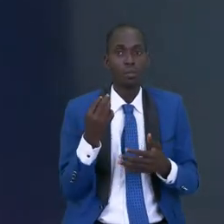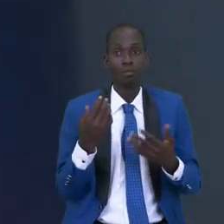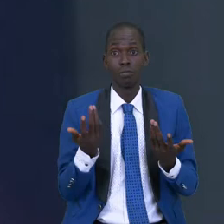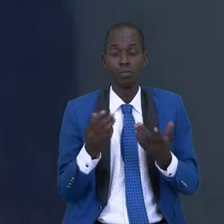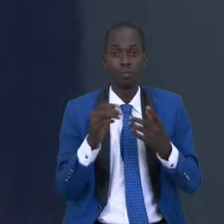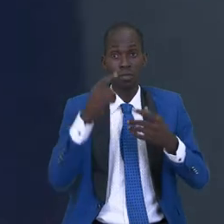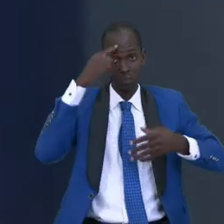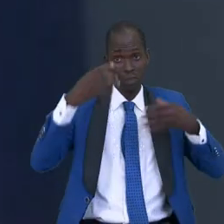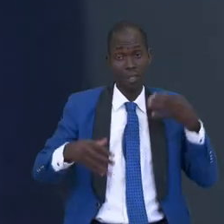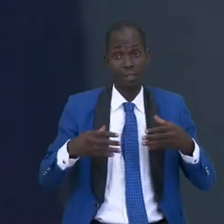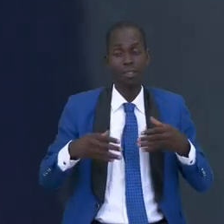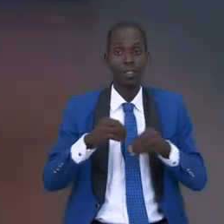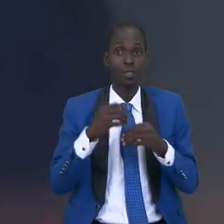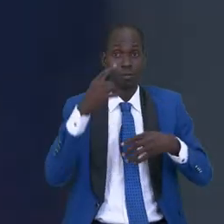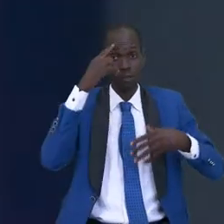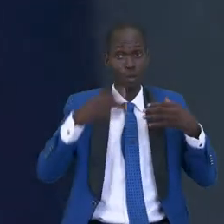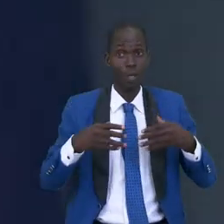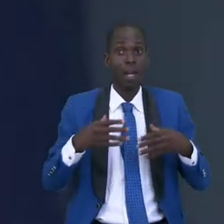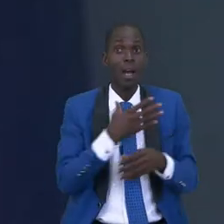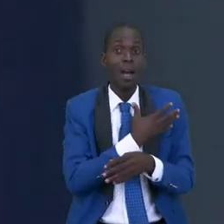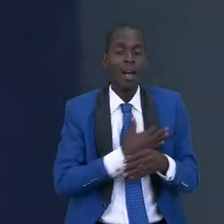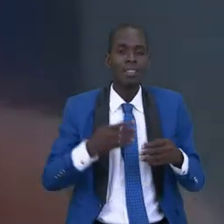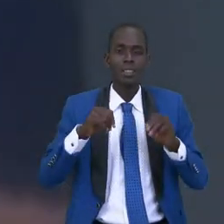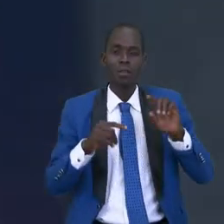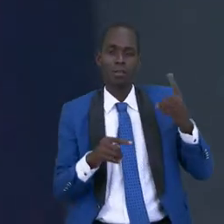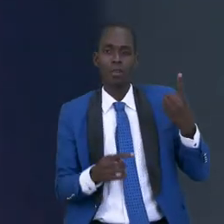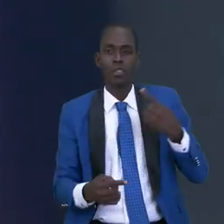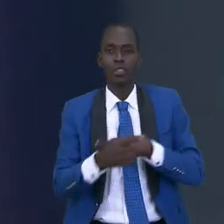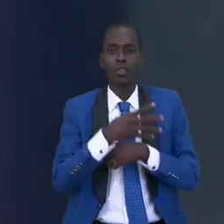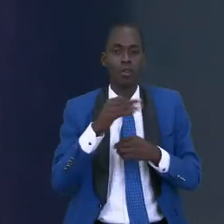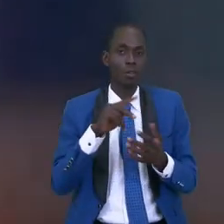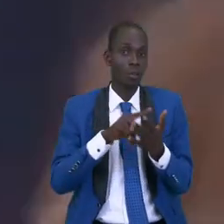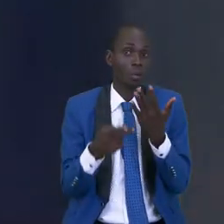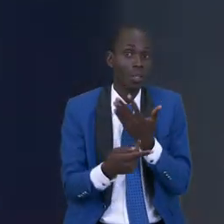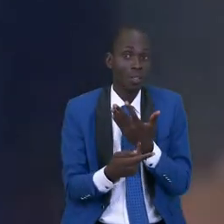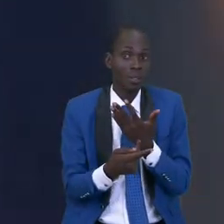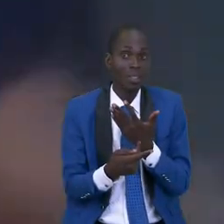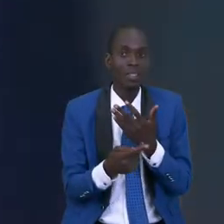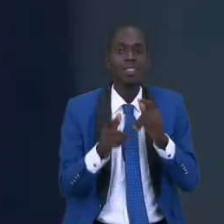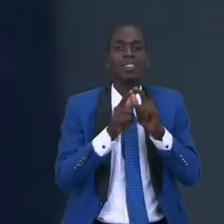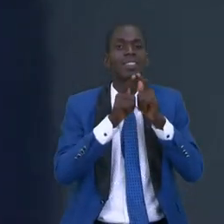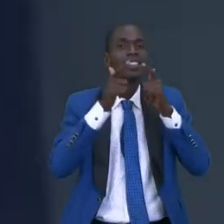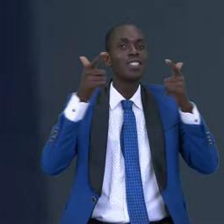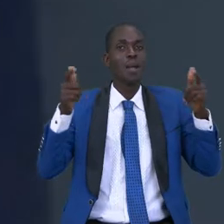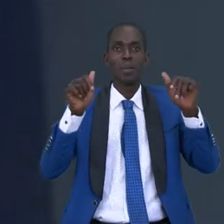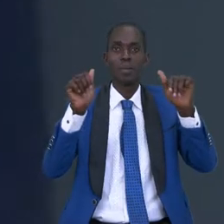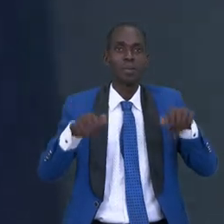being the first day of the crusade, great